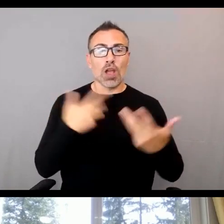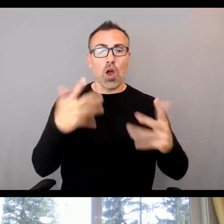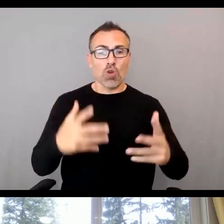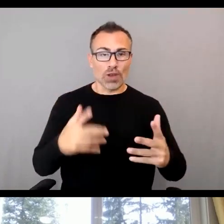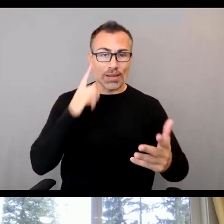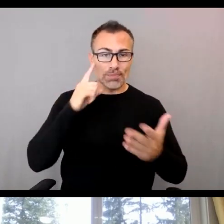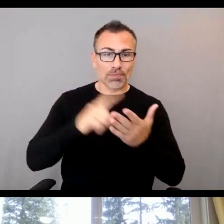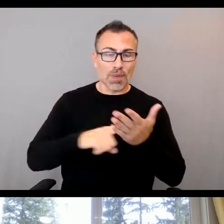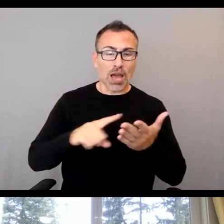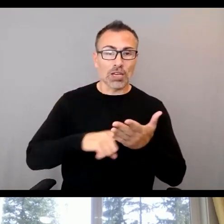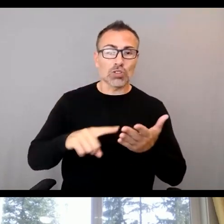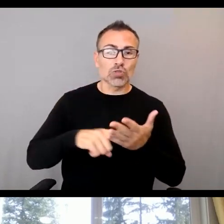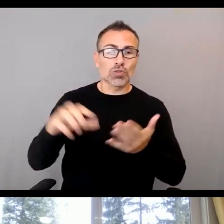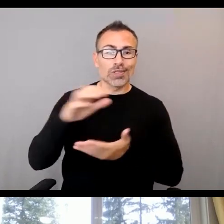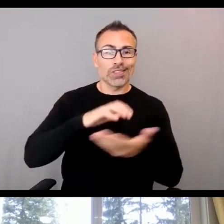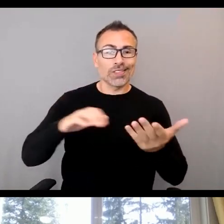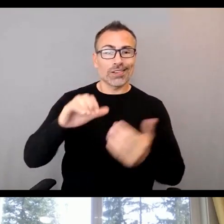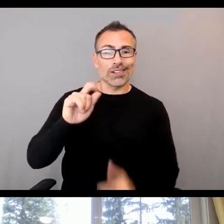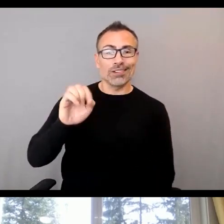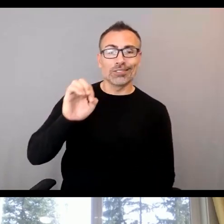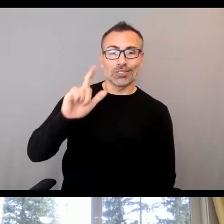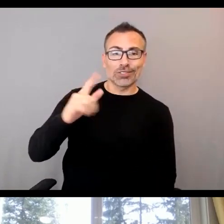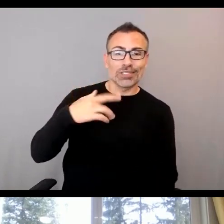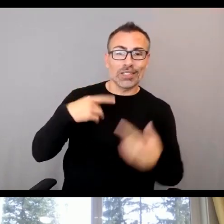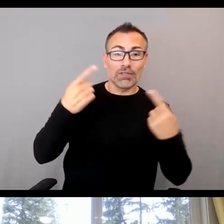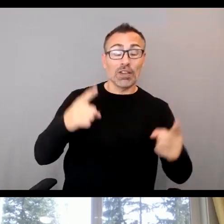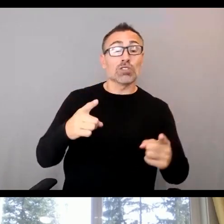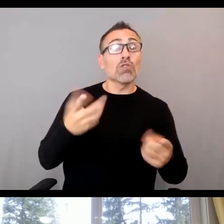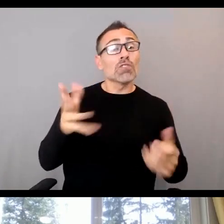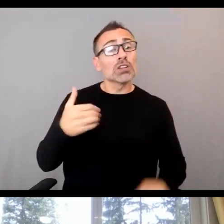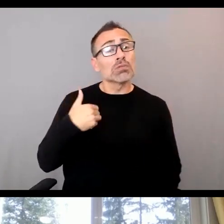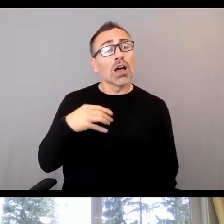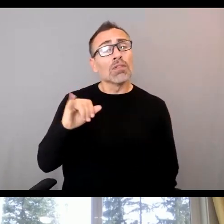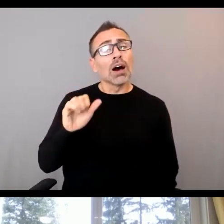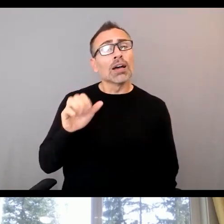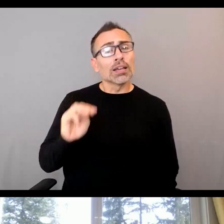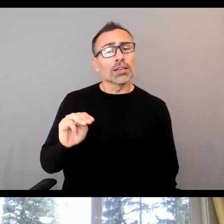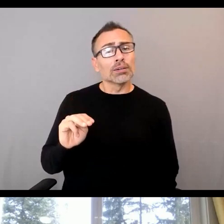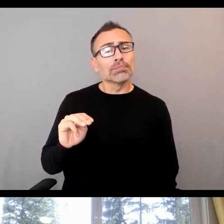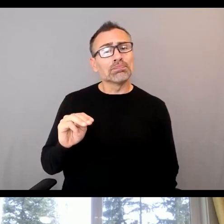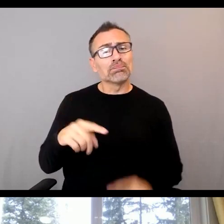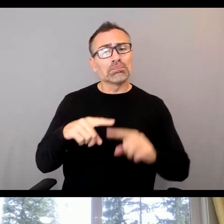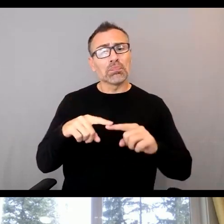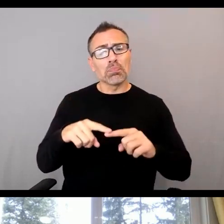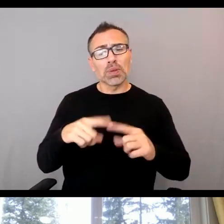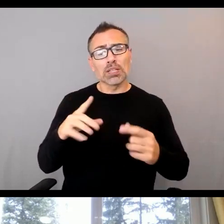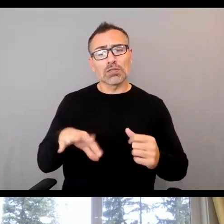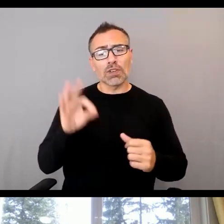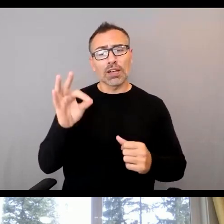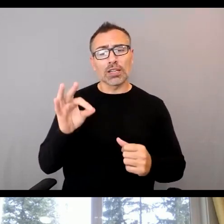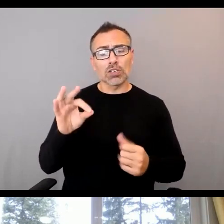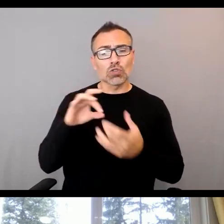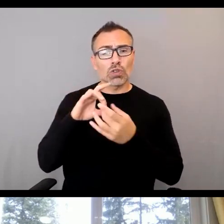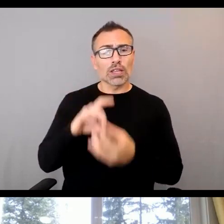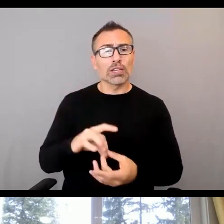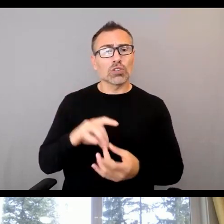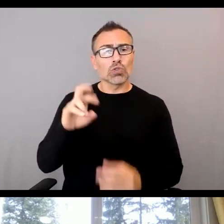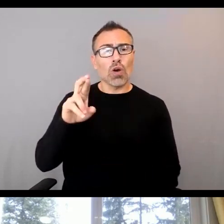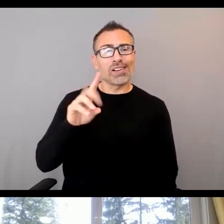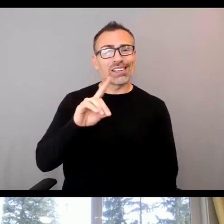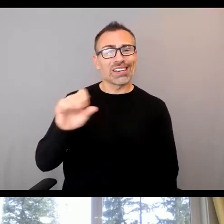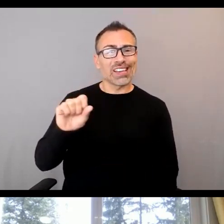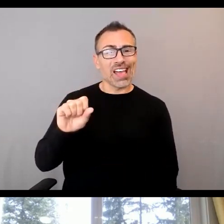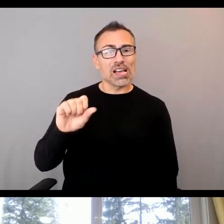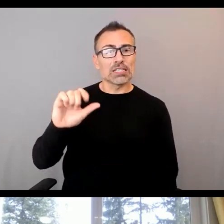so we do have IAM-based findings related to RDS logs. So